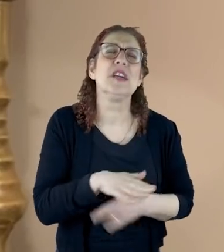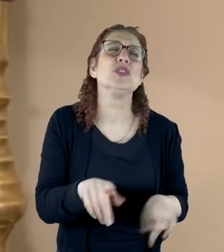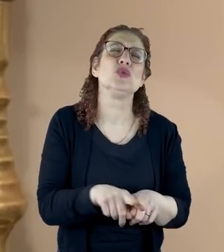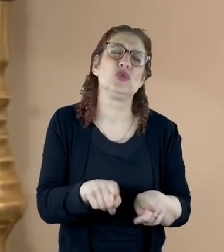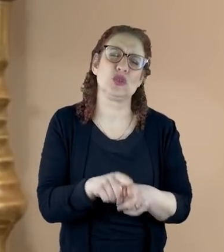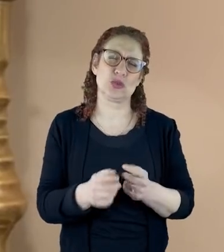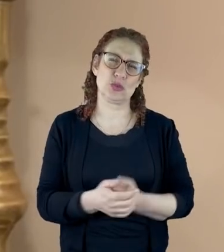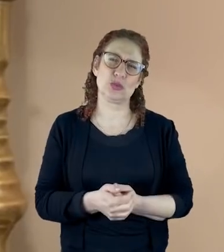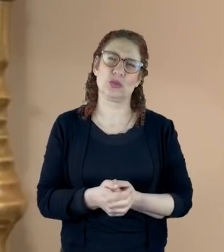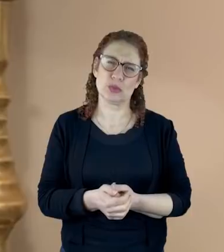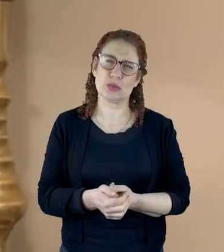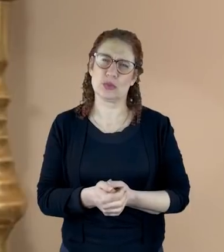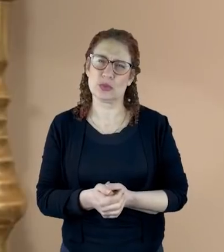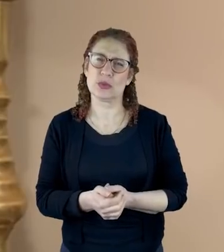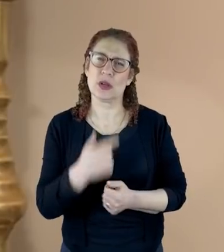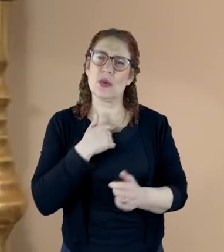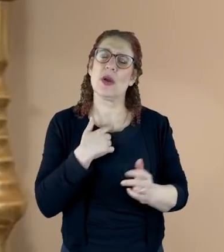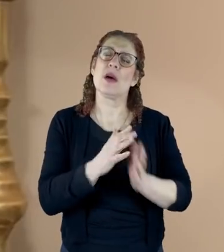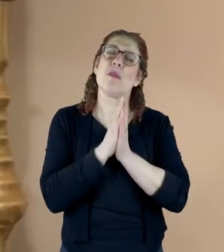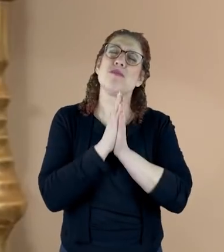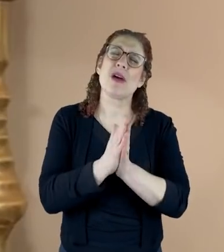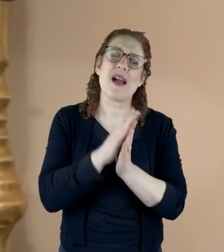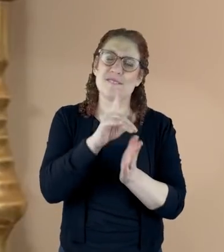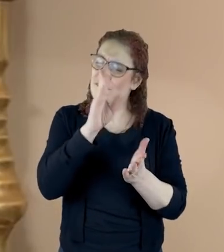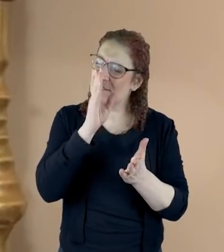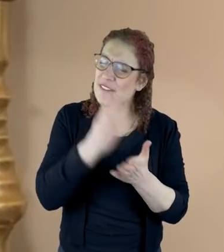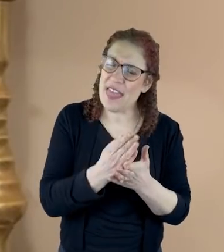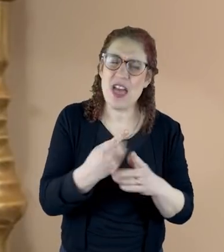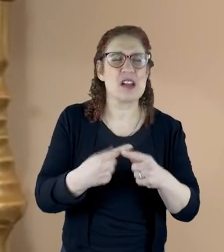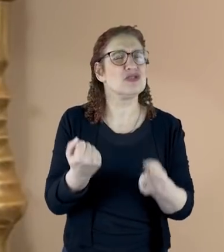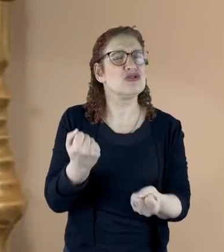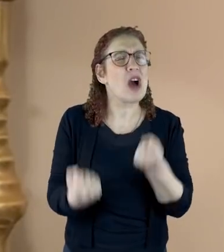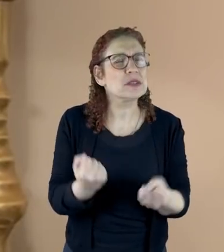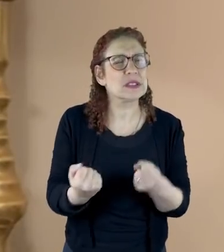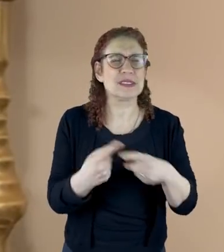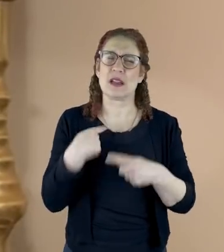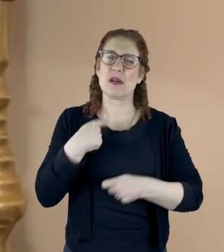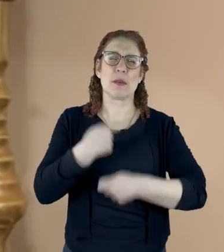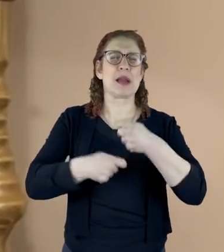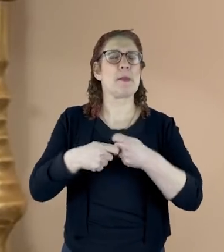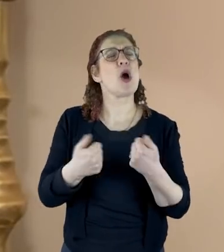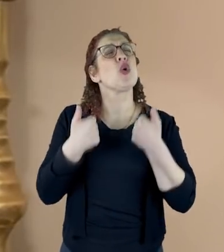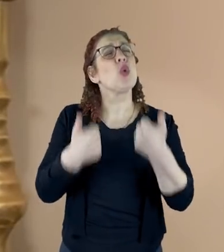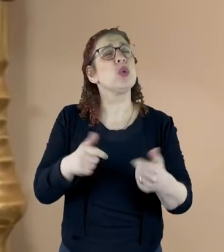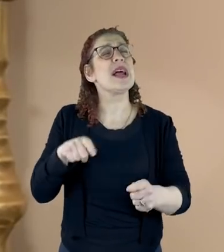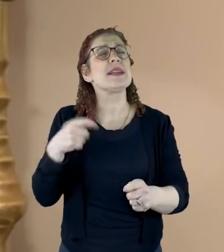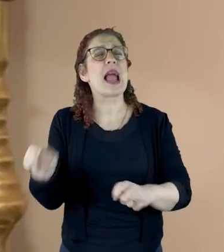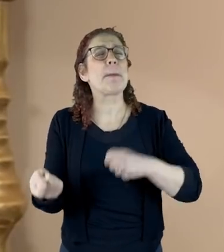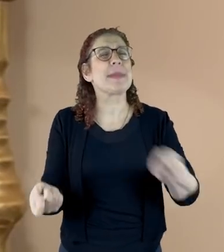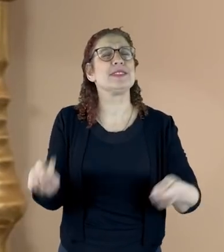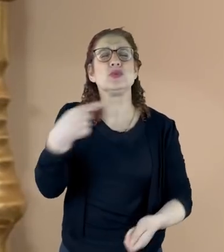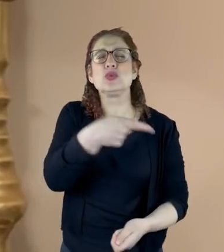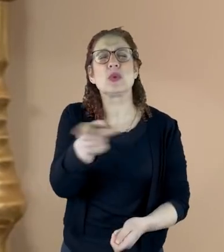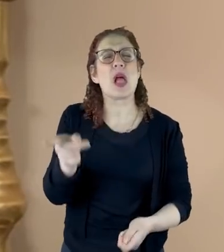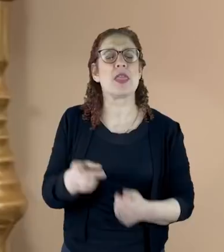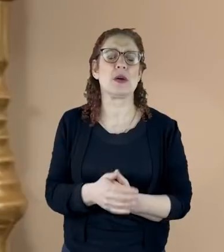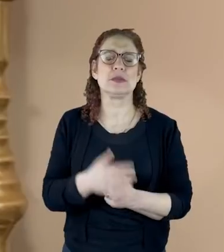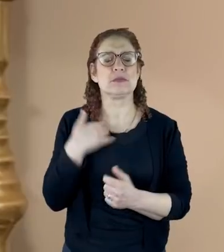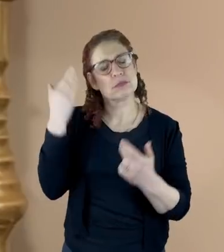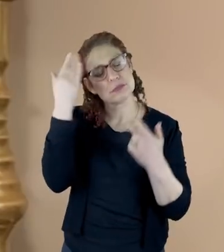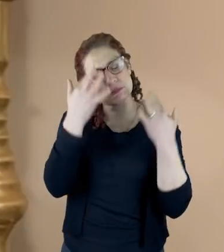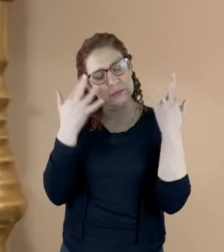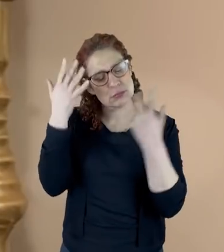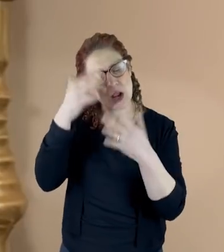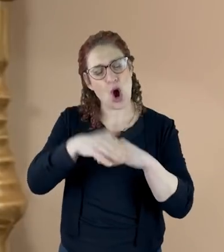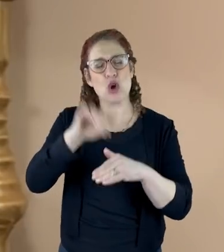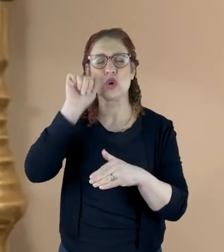May we sing the song of faith and justice and be good neighbours to those around us. May we meditate